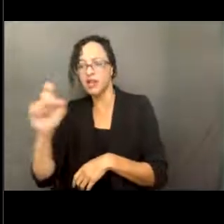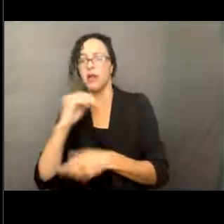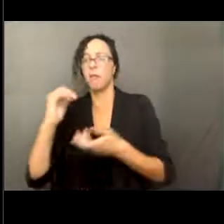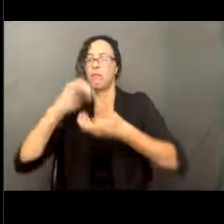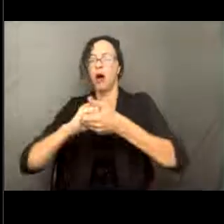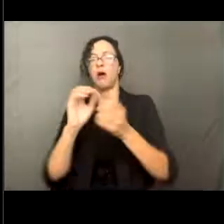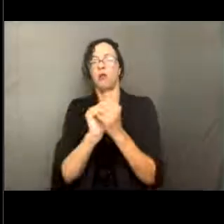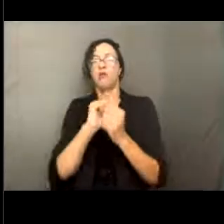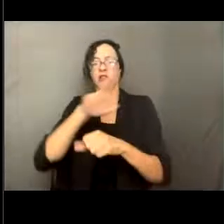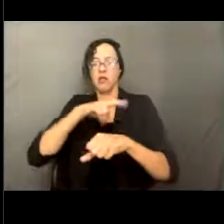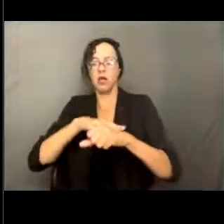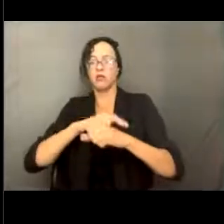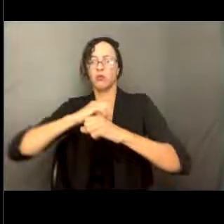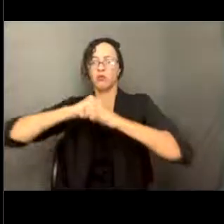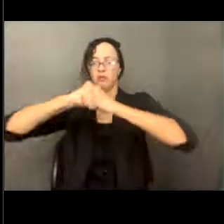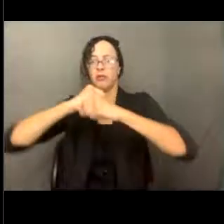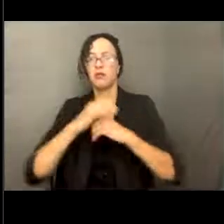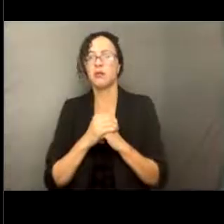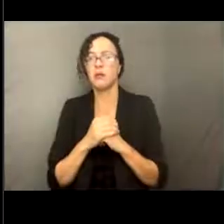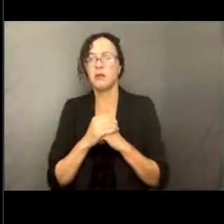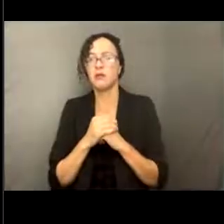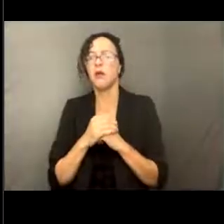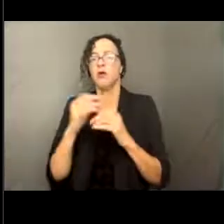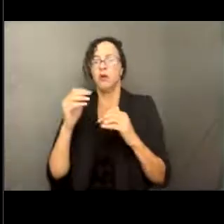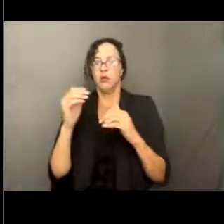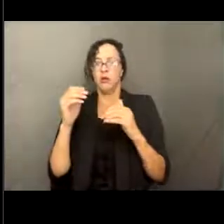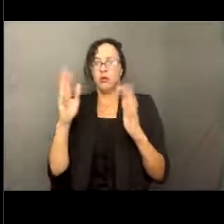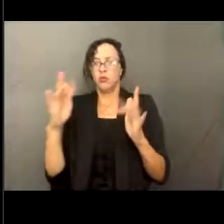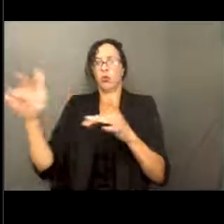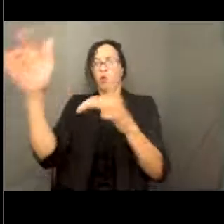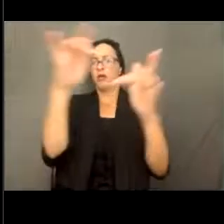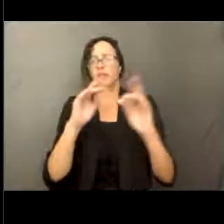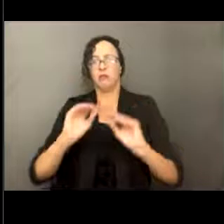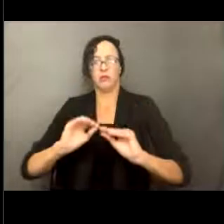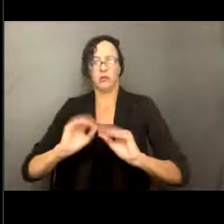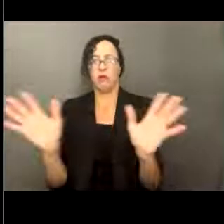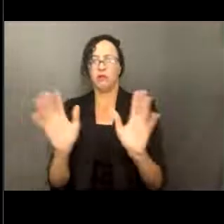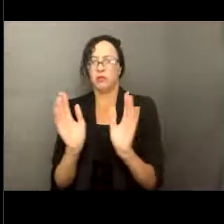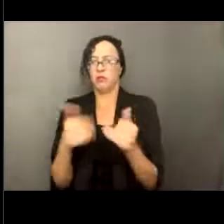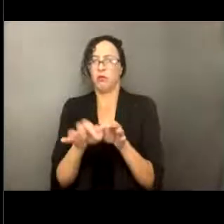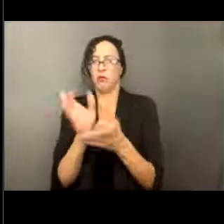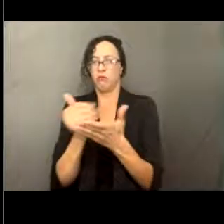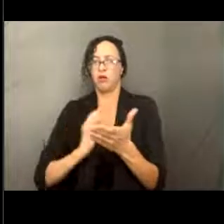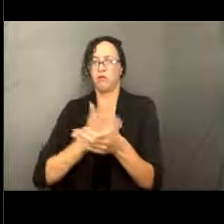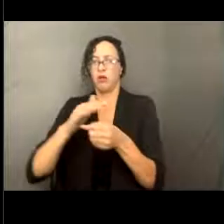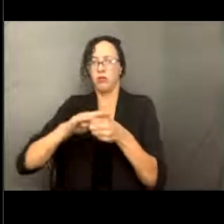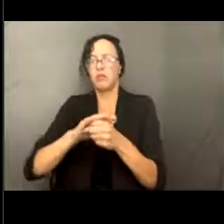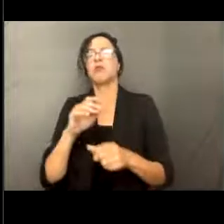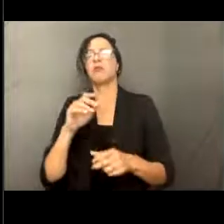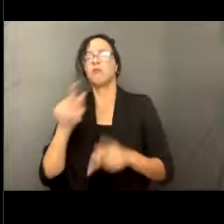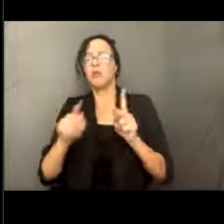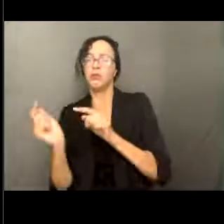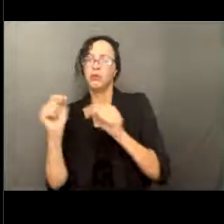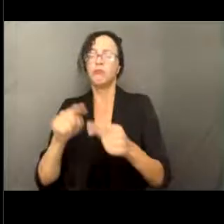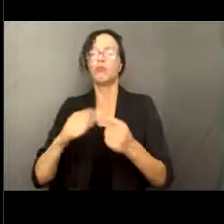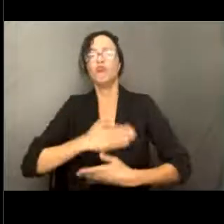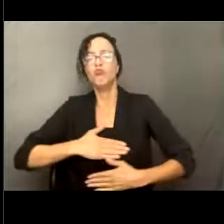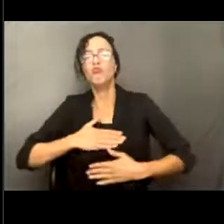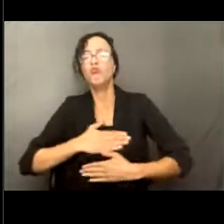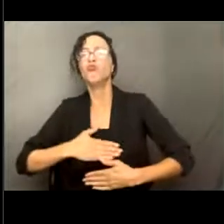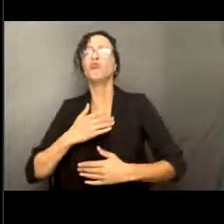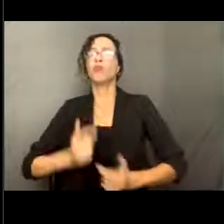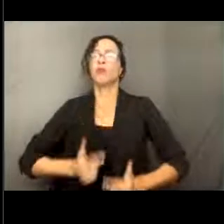is obviously an important aspect of our region, and while visitors enjoy our climate, cuisine, and lifestyle, our outdoor activities